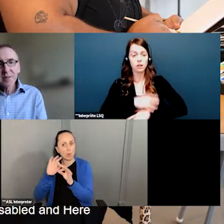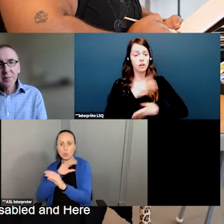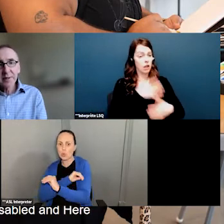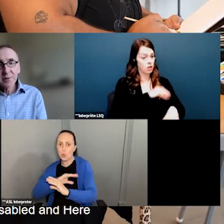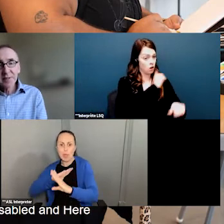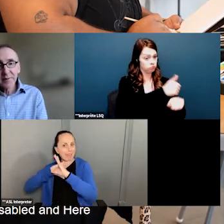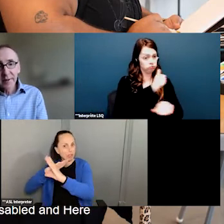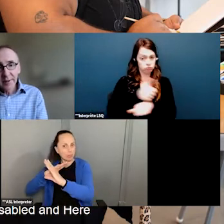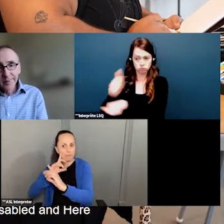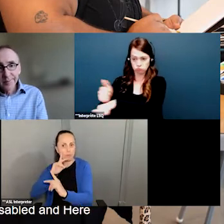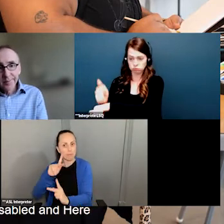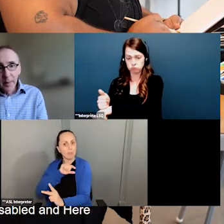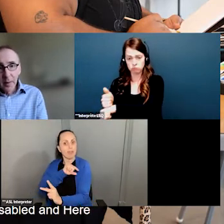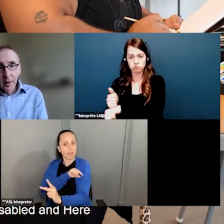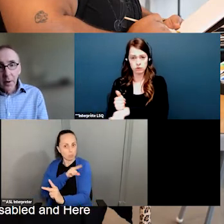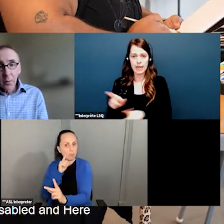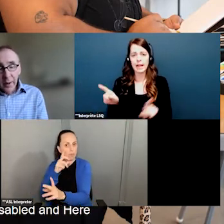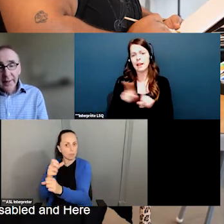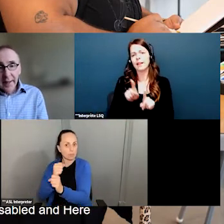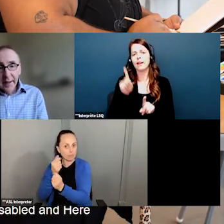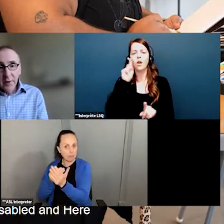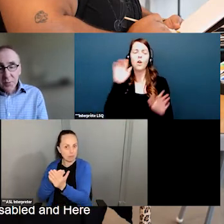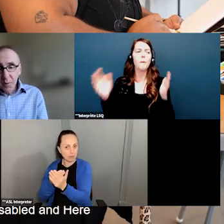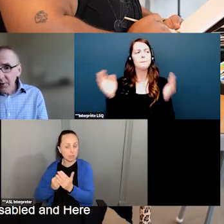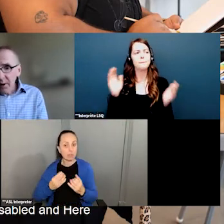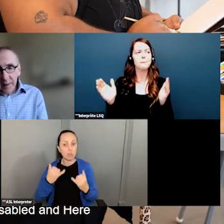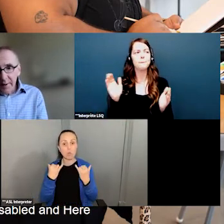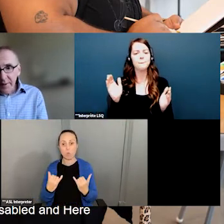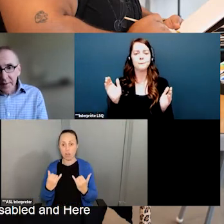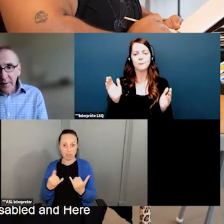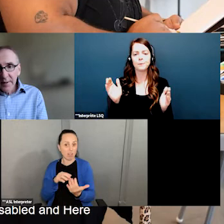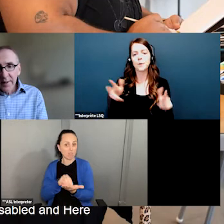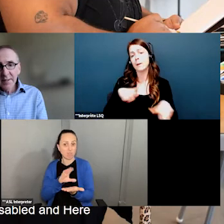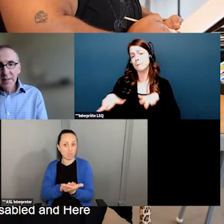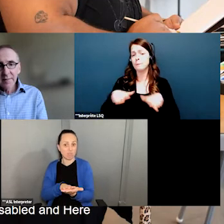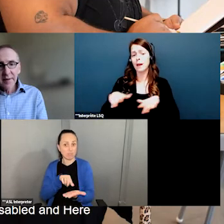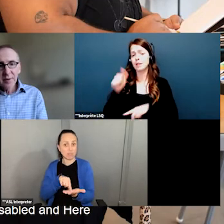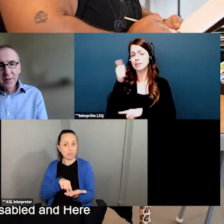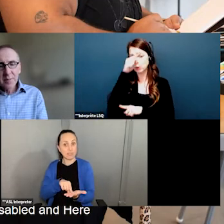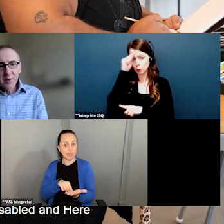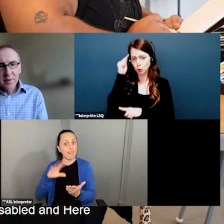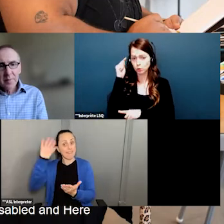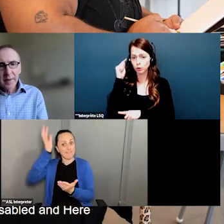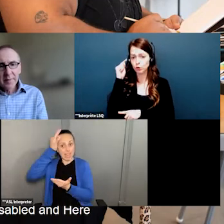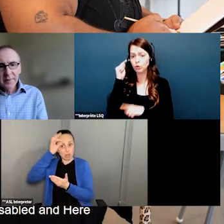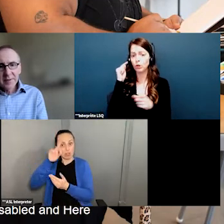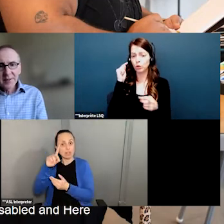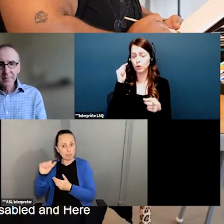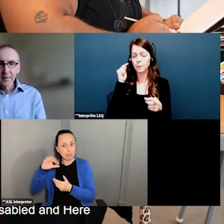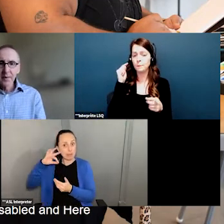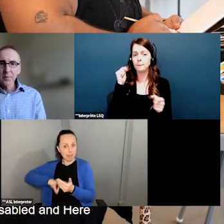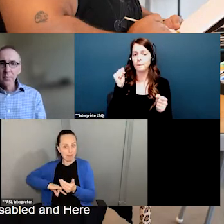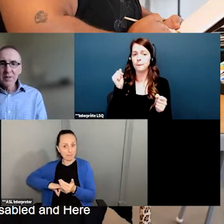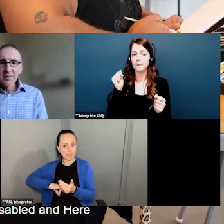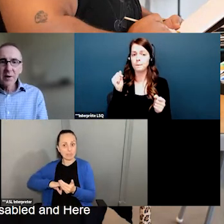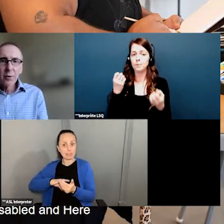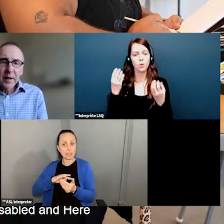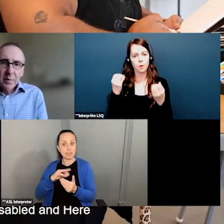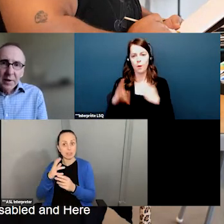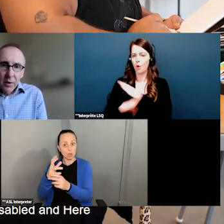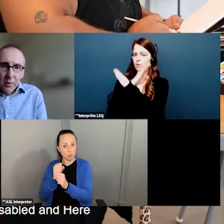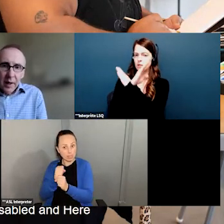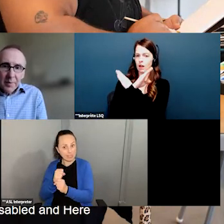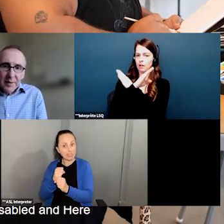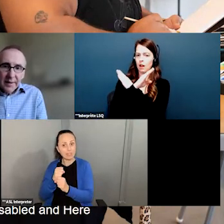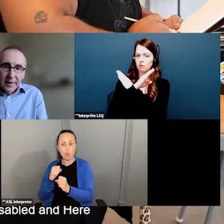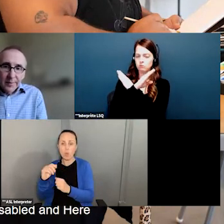eligible recipients receiving it. Right now, it is well documented that the existing federal disability benefits receive